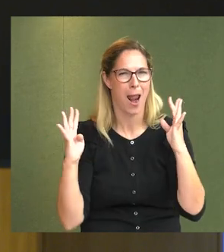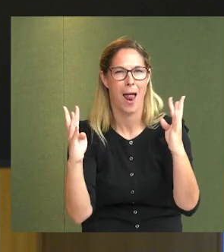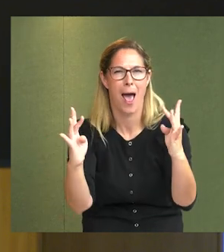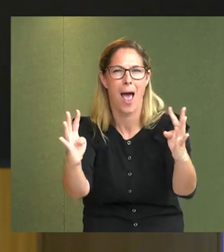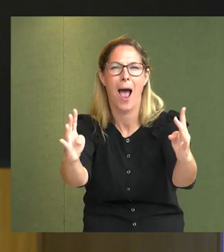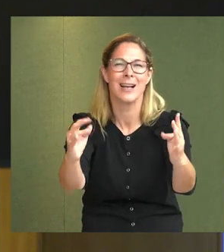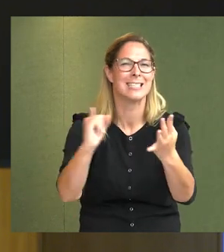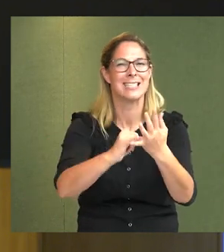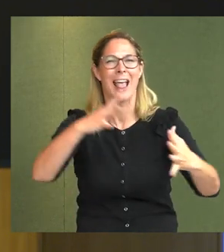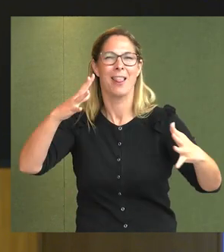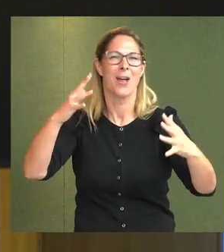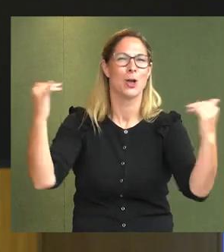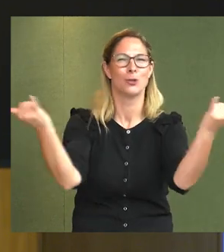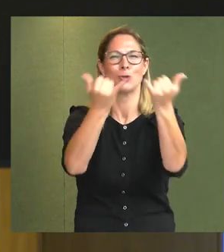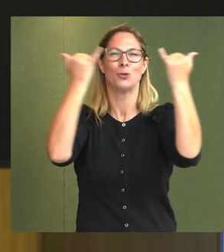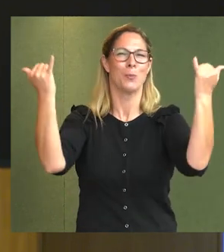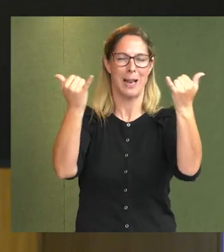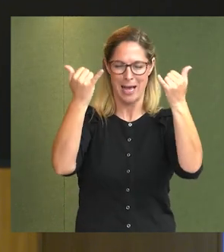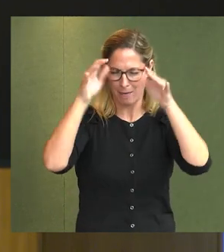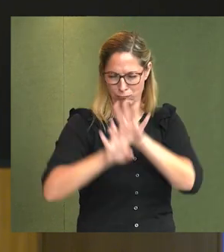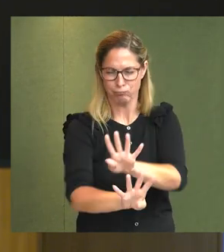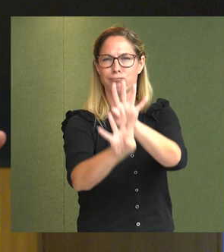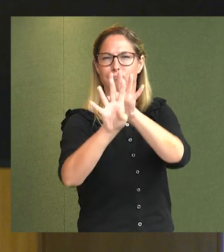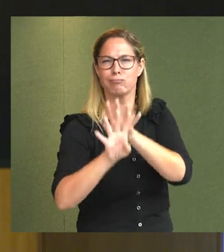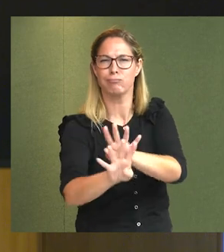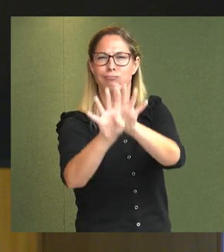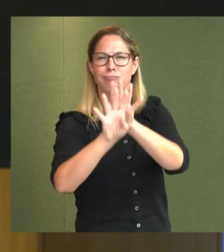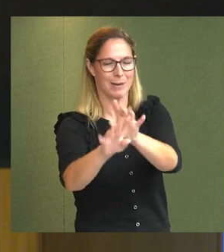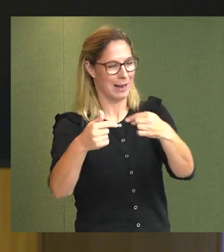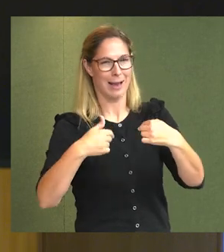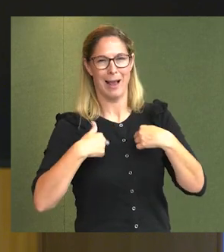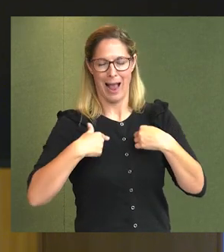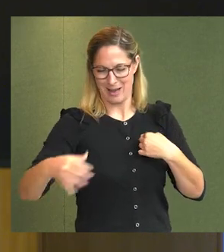past our estate in Tooting. I was there